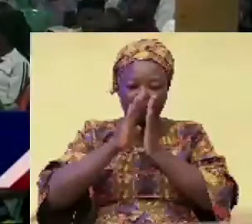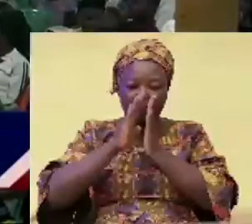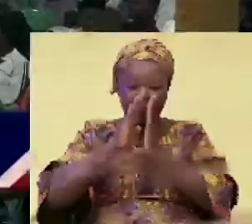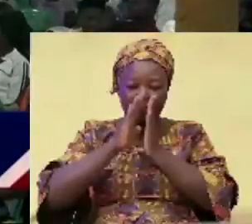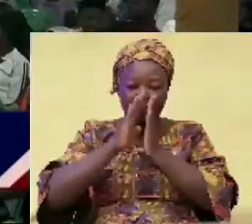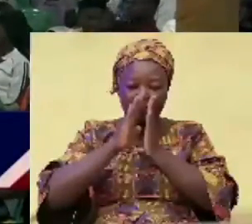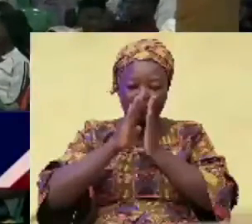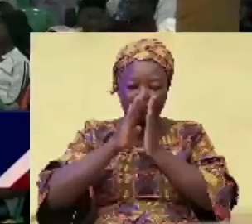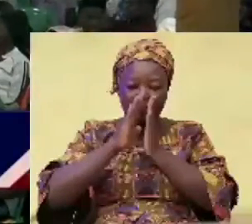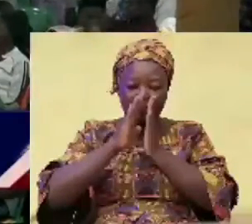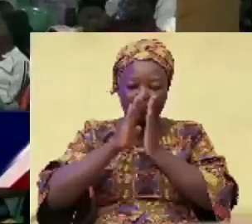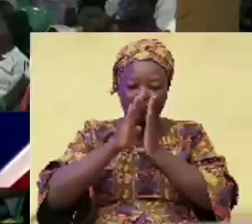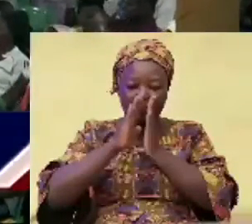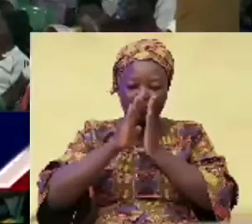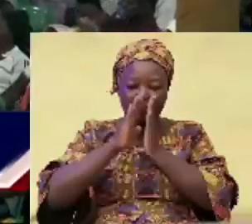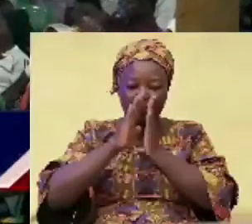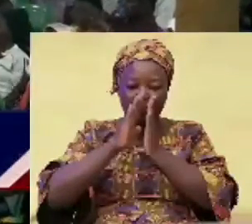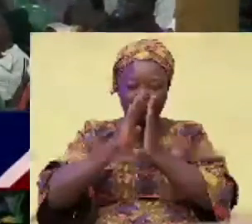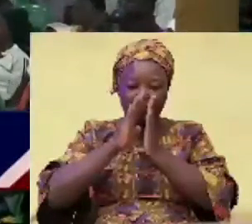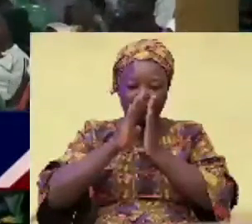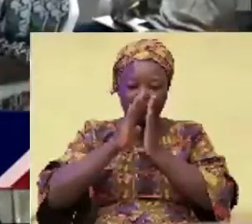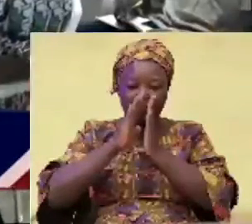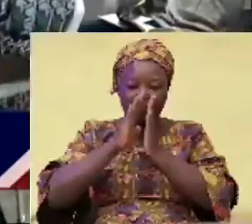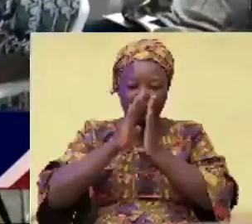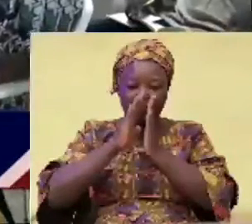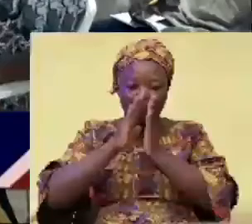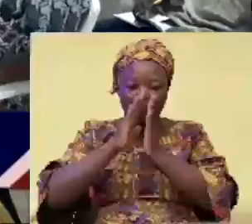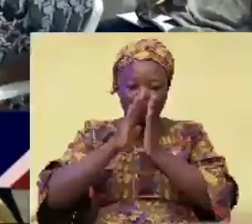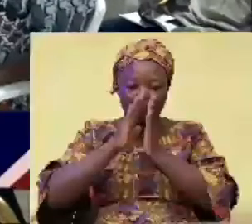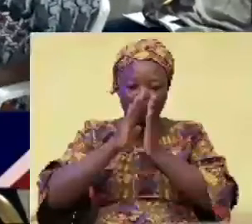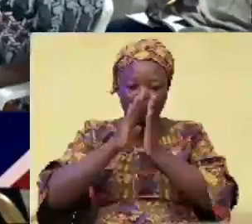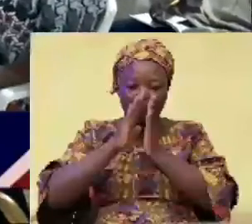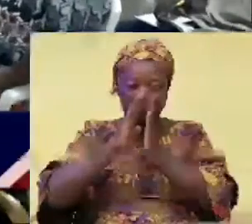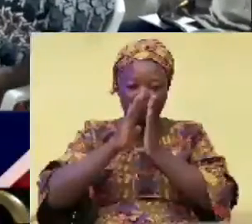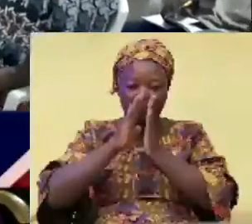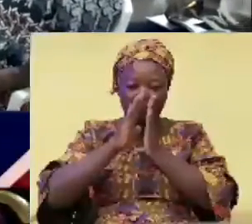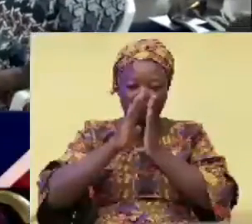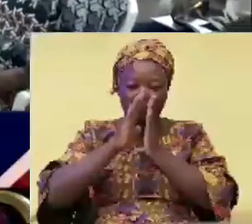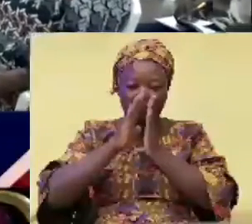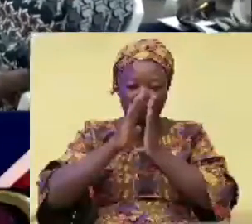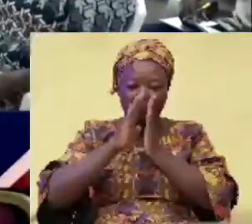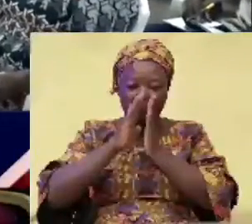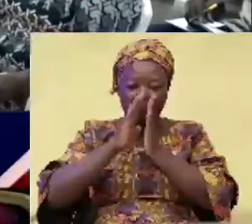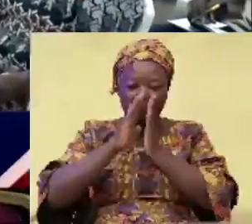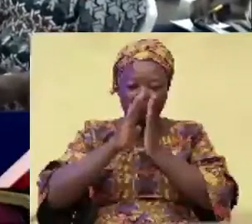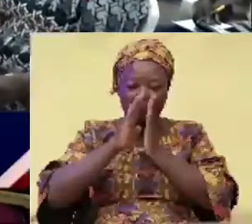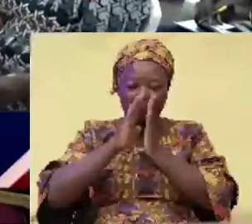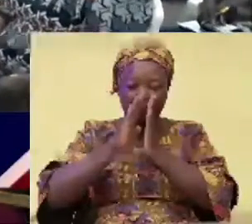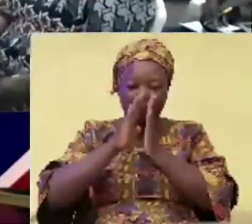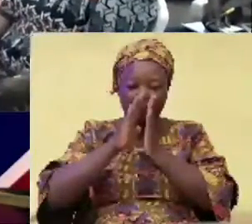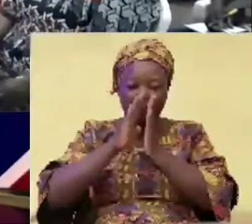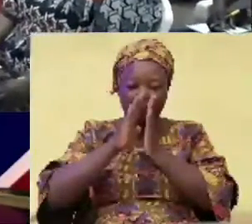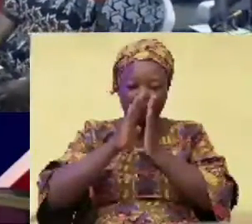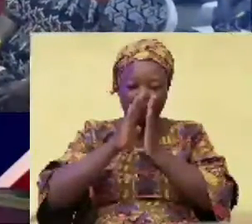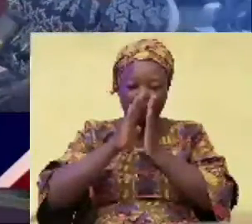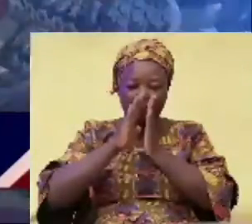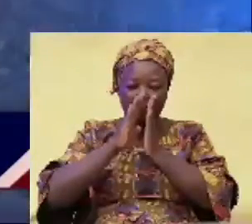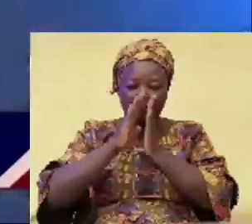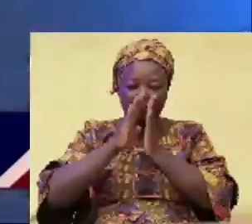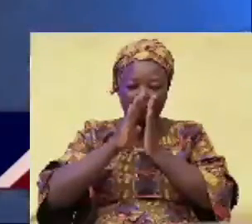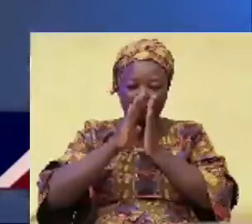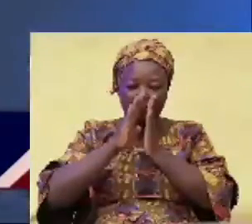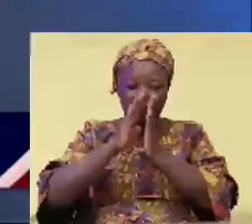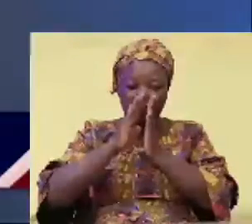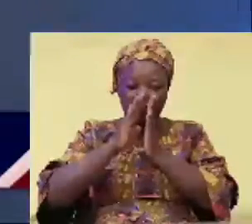Powerlessness, all gone. Go in peace and be whole of thy plague. That's